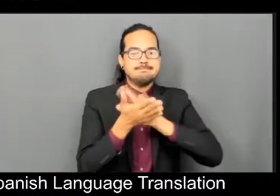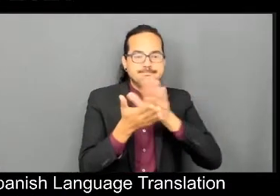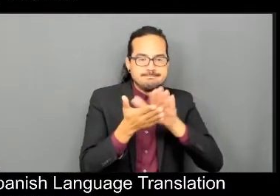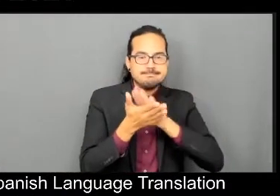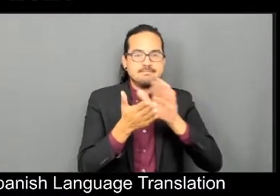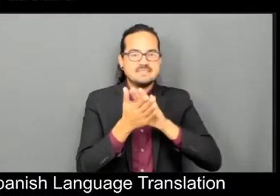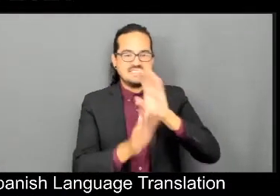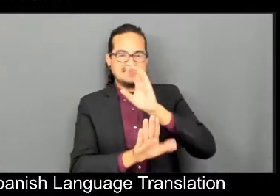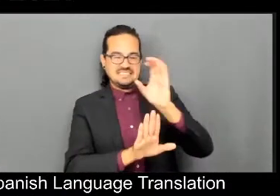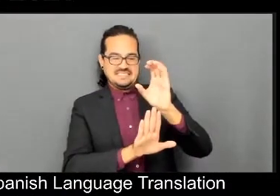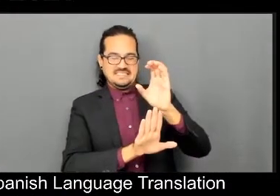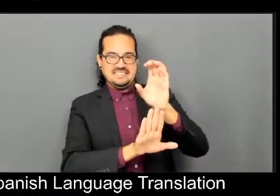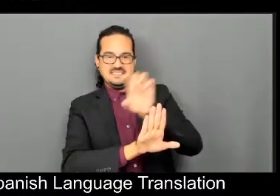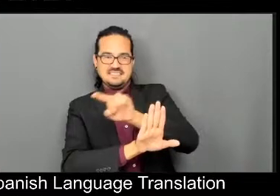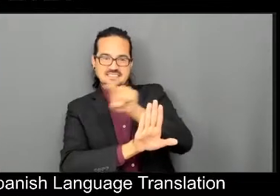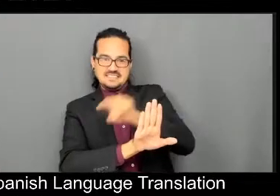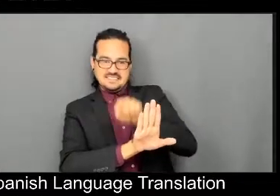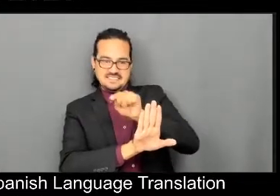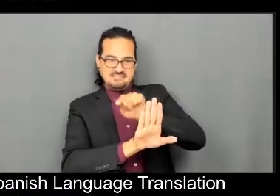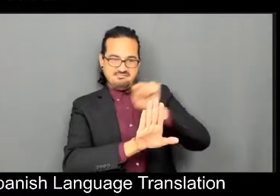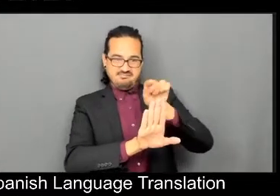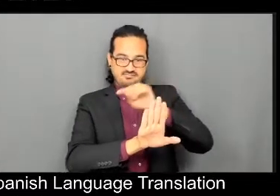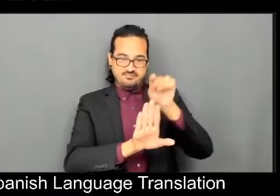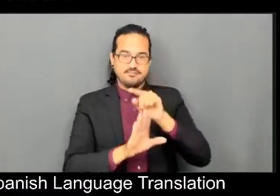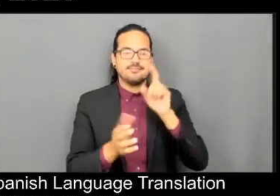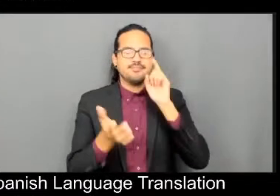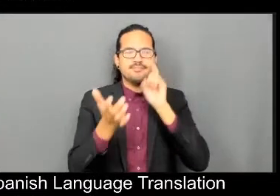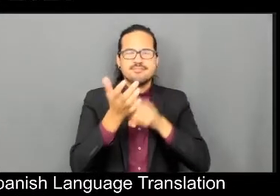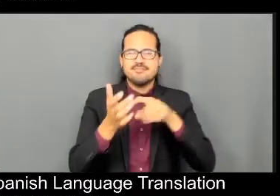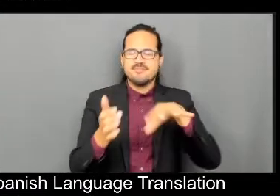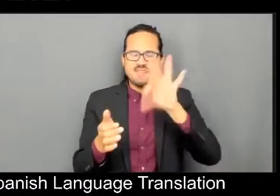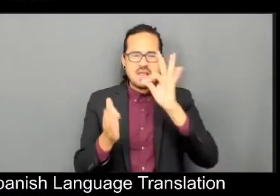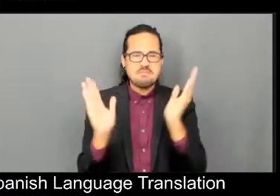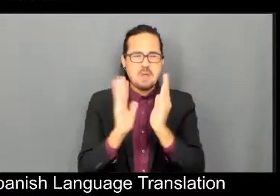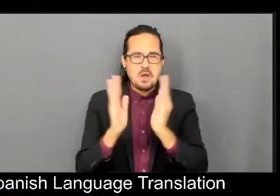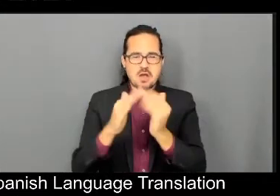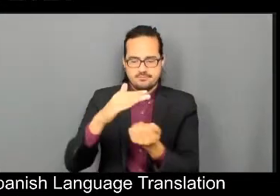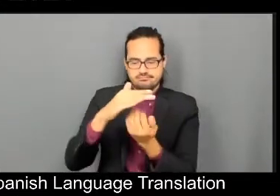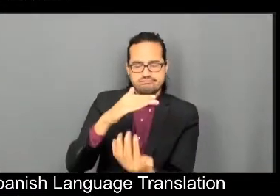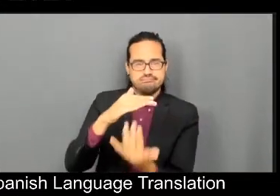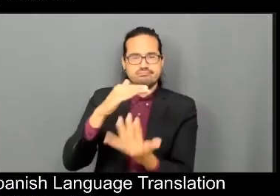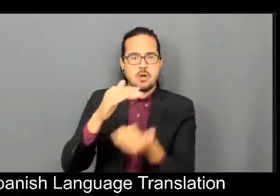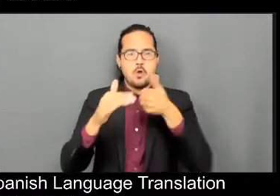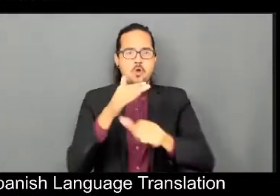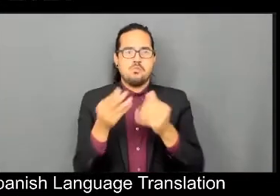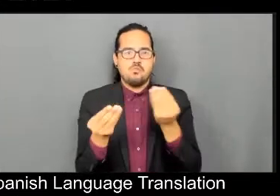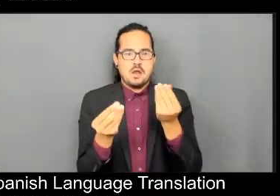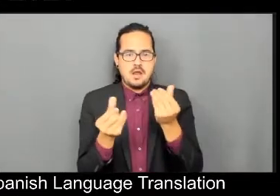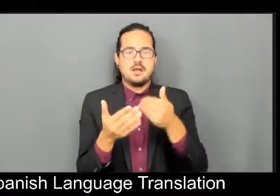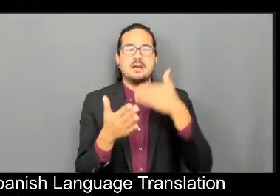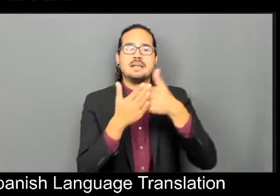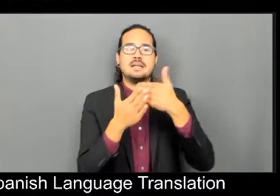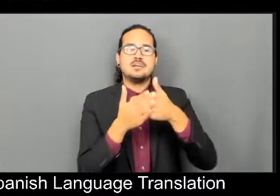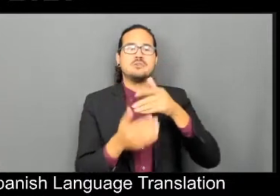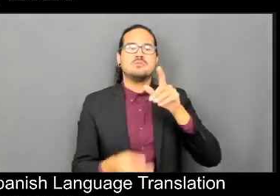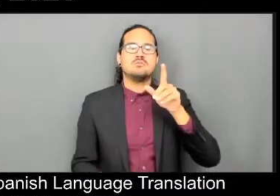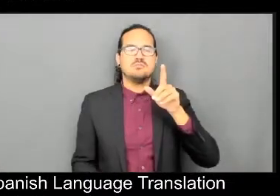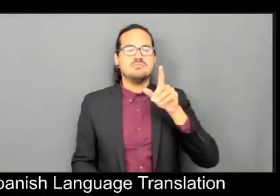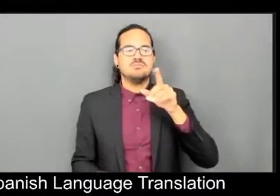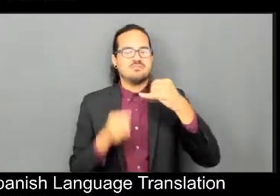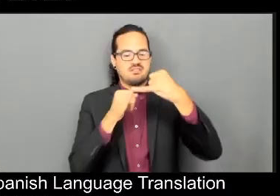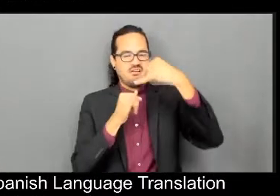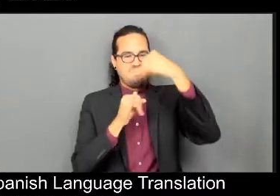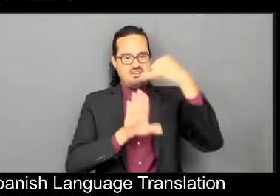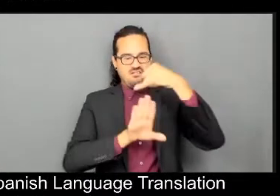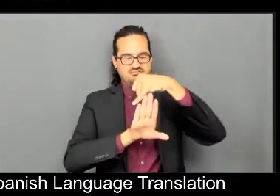within about 100 feet or so of the line. And things are looking good. We feel really happy with that progress.